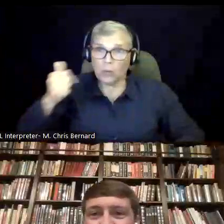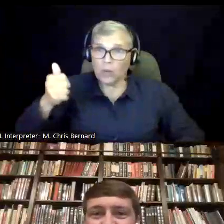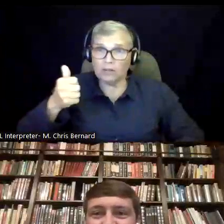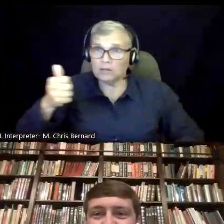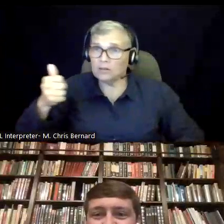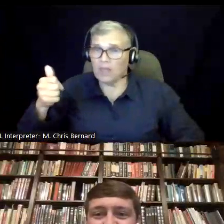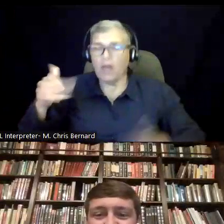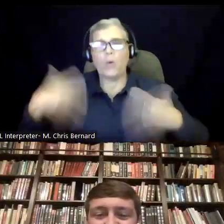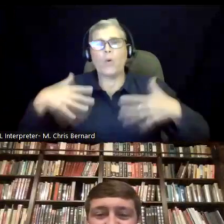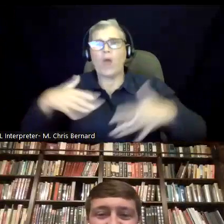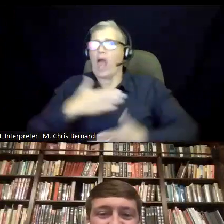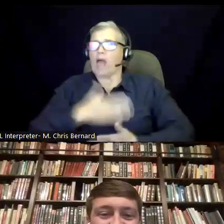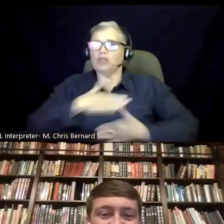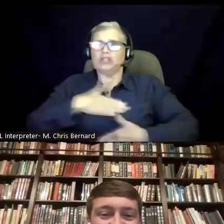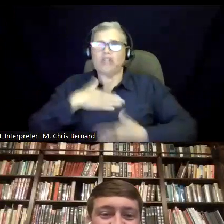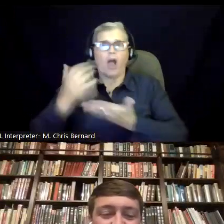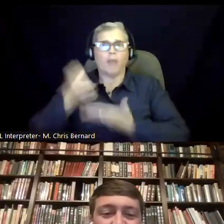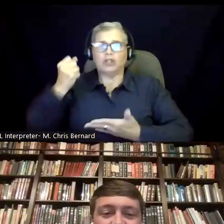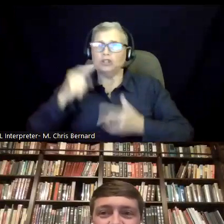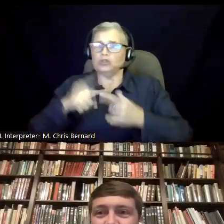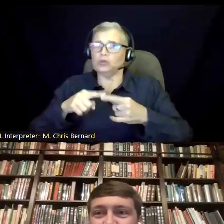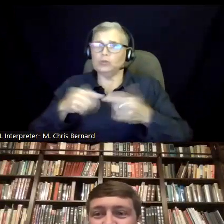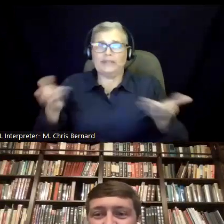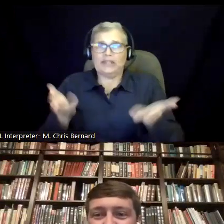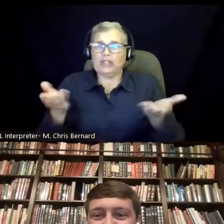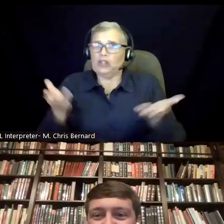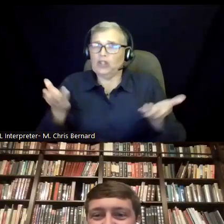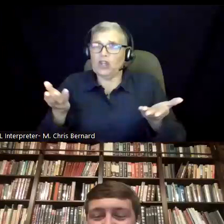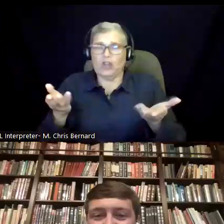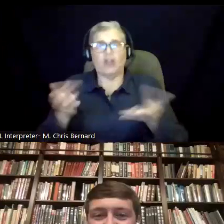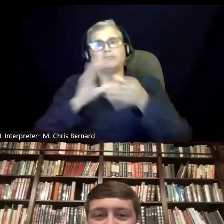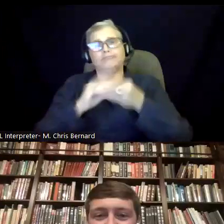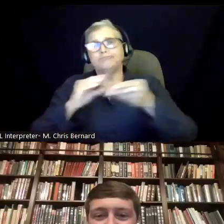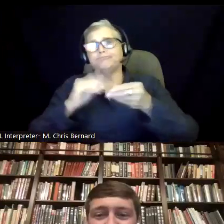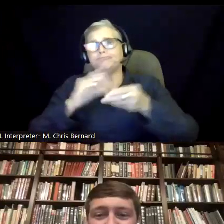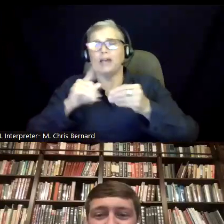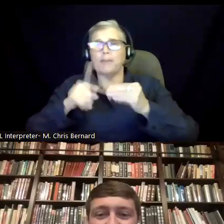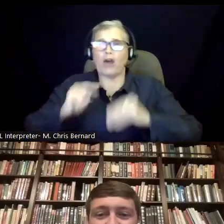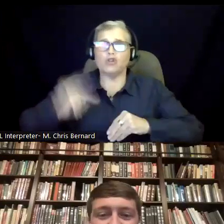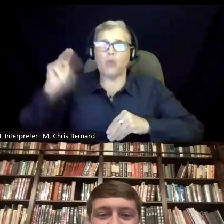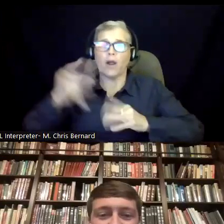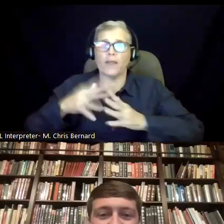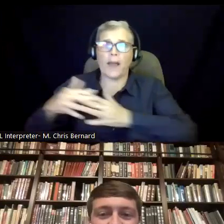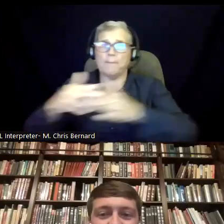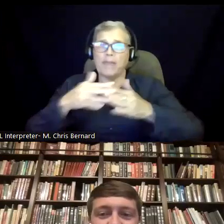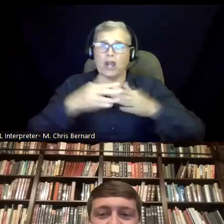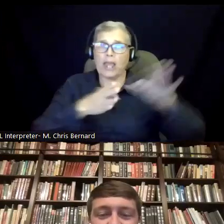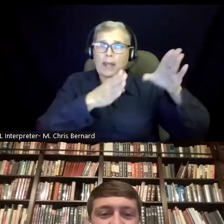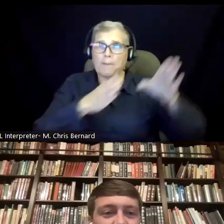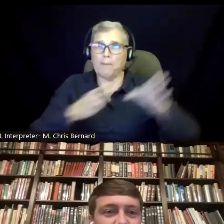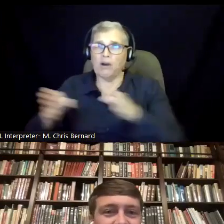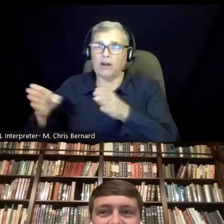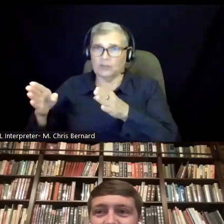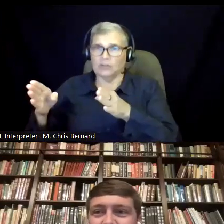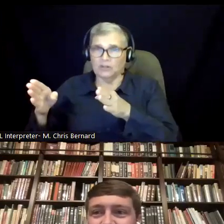Well, I certainly appreciate the opportunity to be here tonight and to offer a few words about the North American model. I